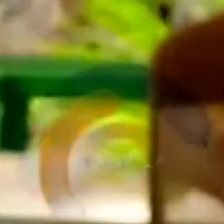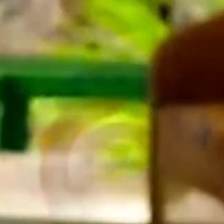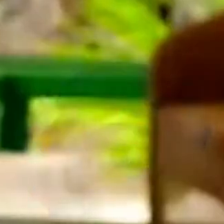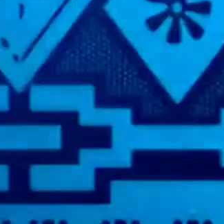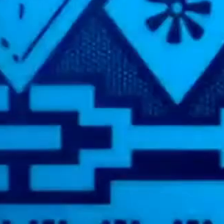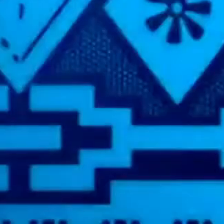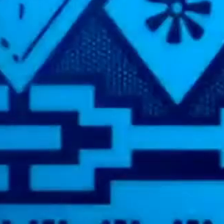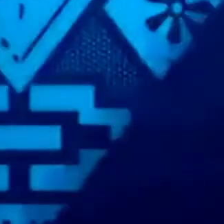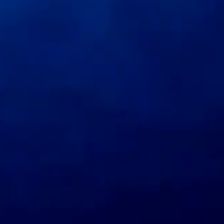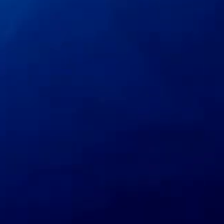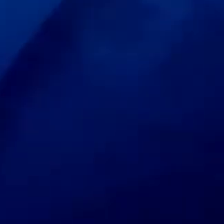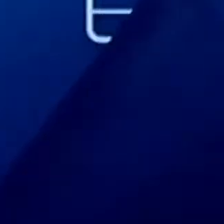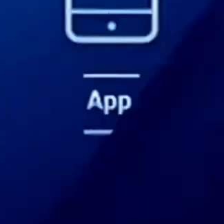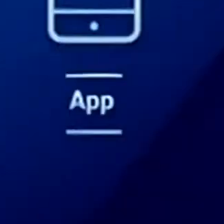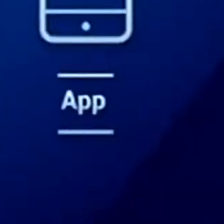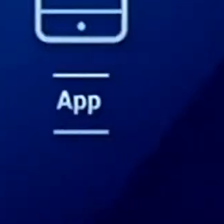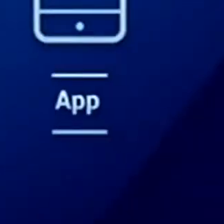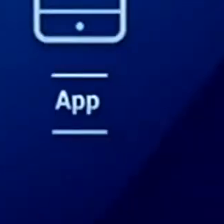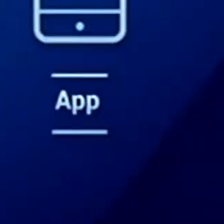Incredible Hulk.